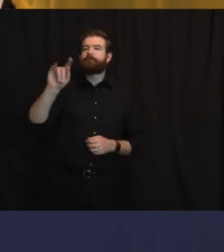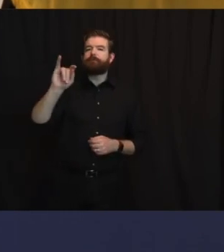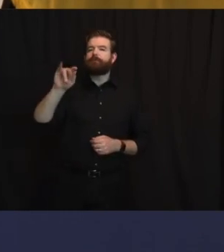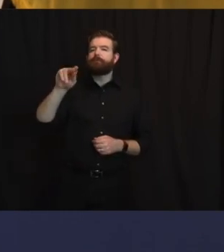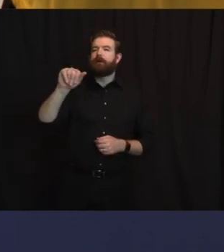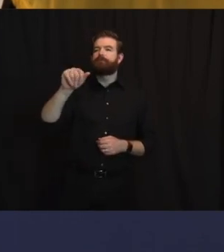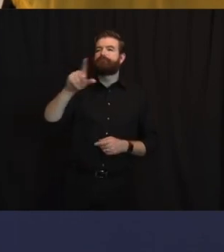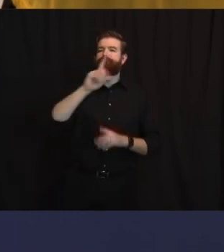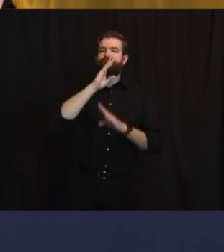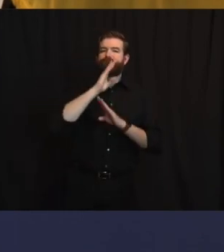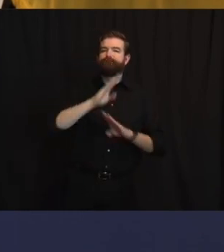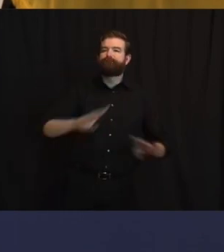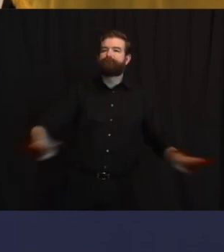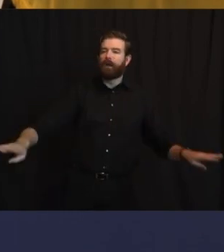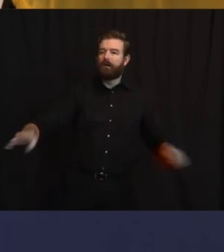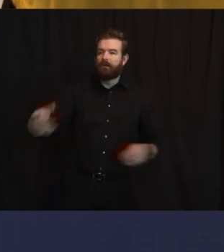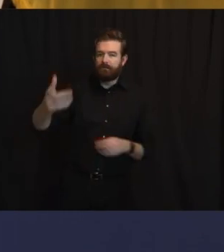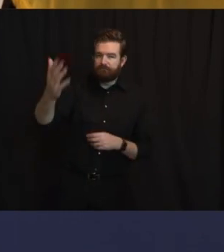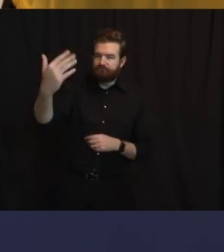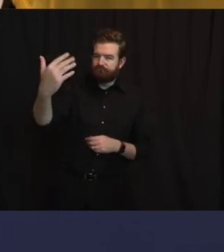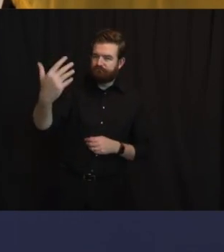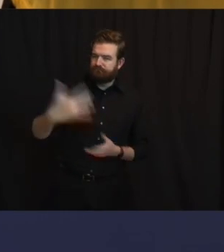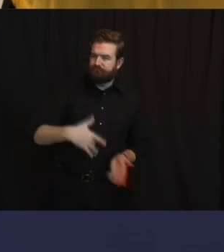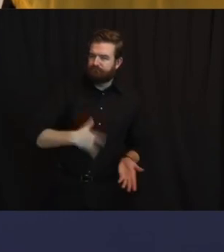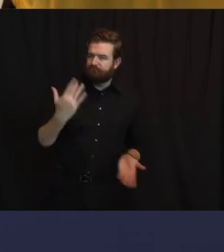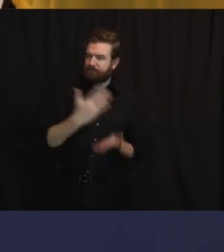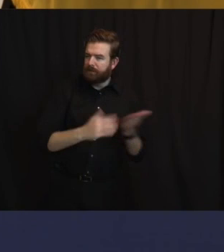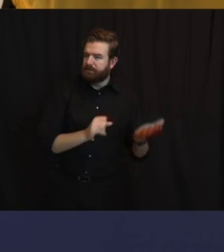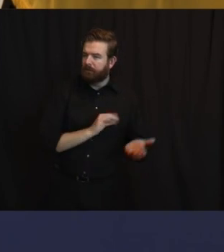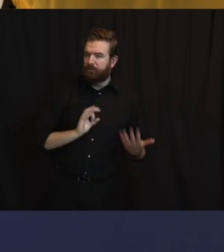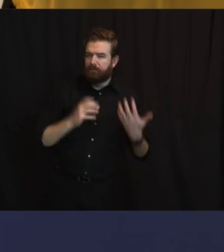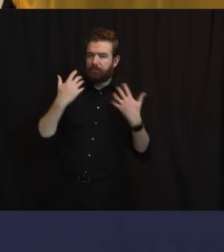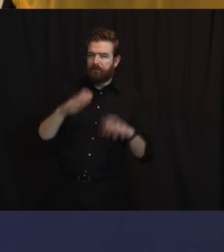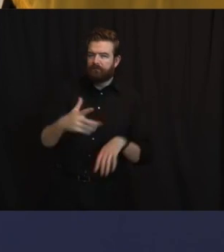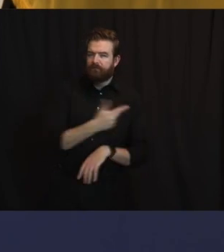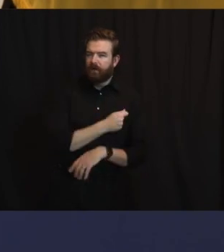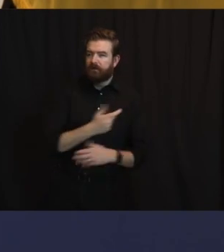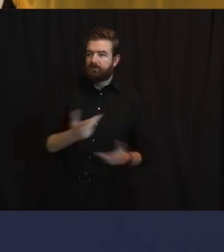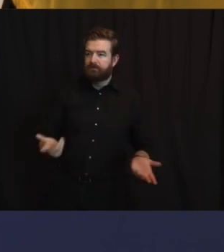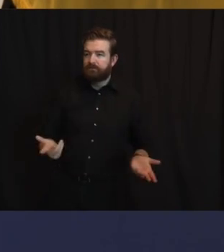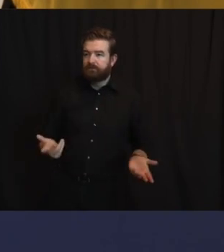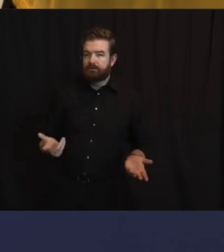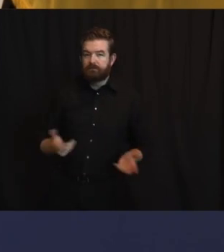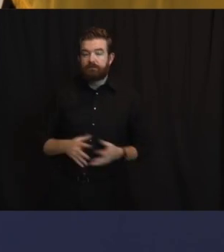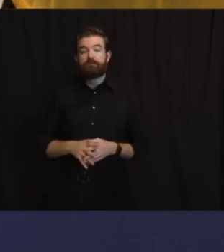well. I think Mike's question's a good one. Thought about it.